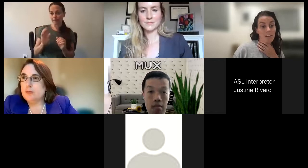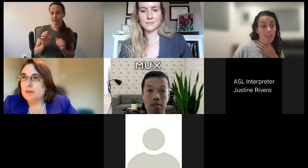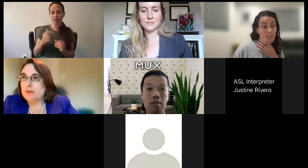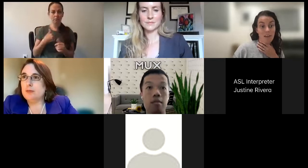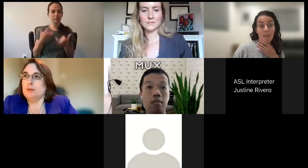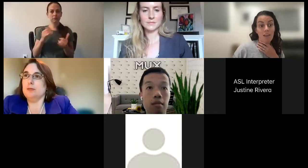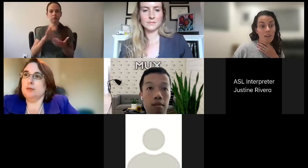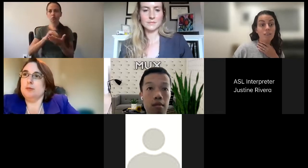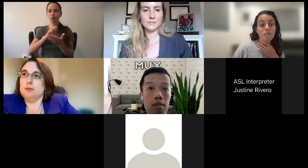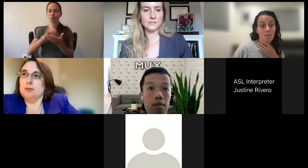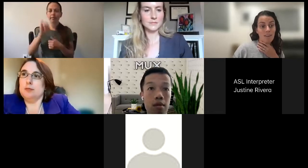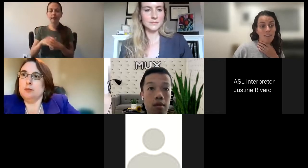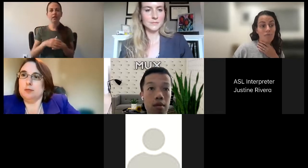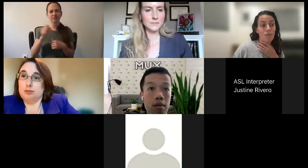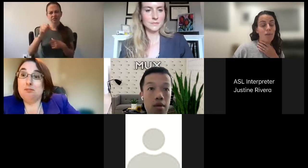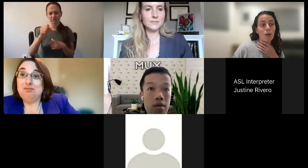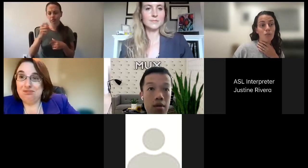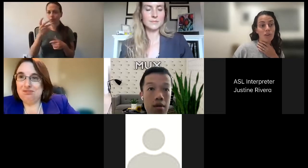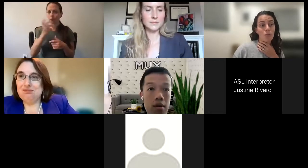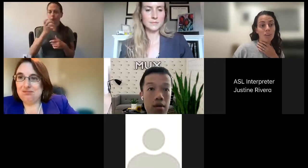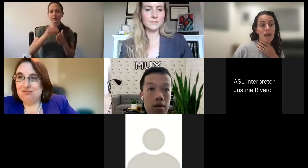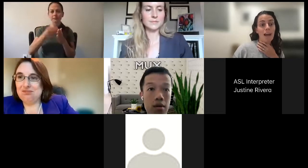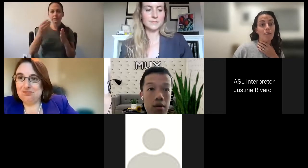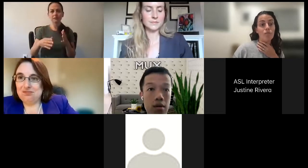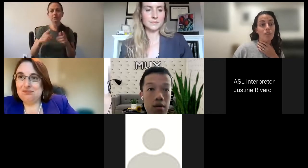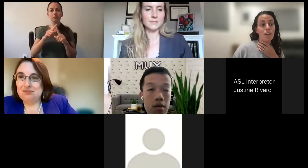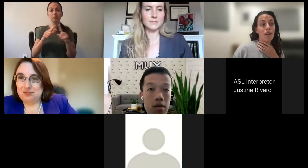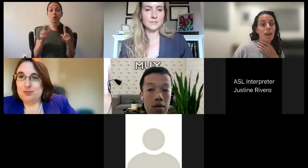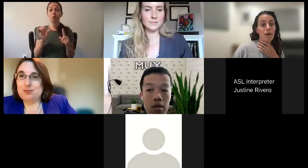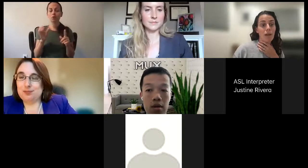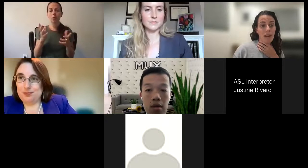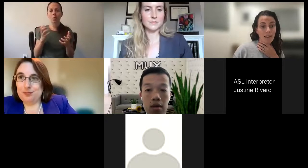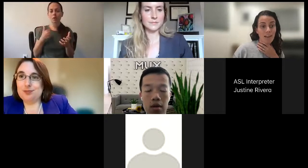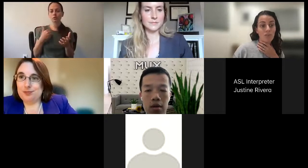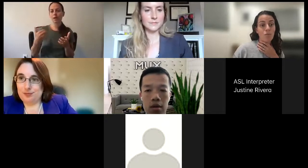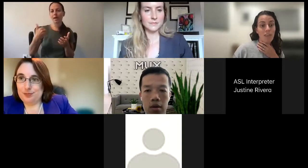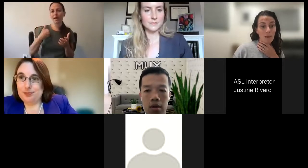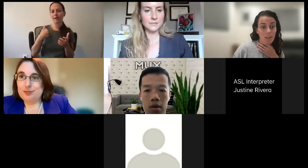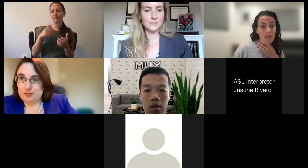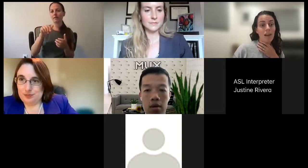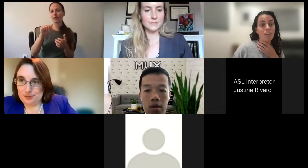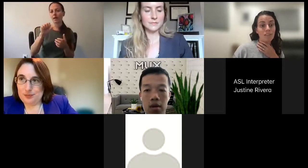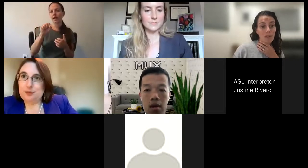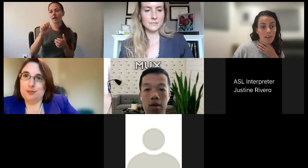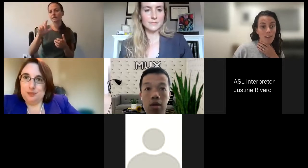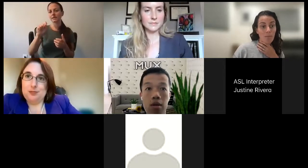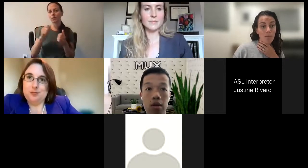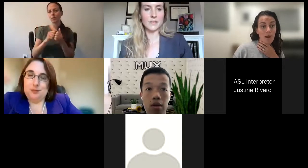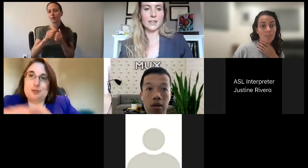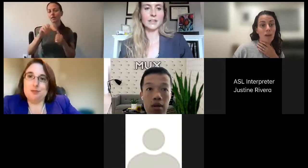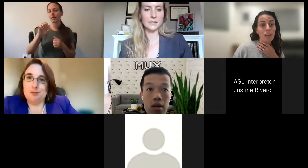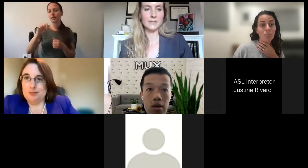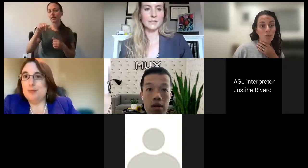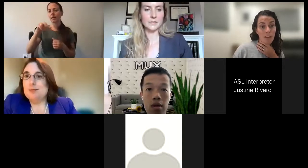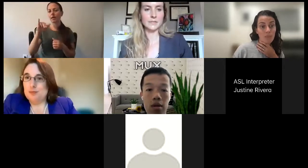that, it is expensive, but that also makes me want to have an asset with equity and the stability that